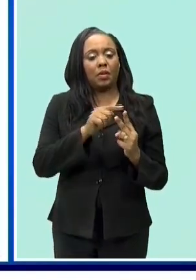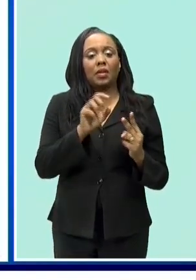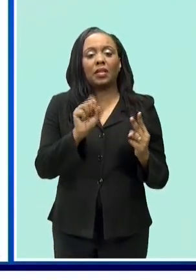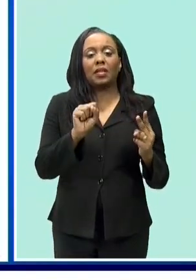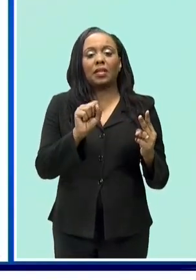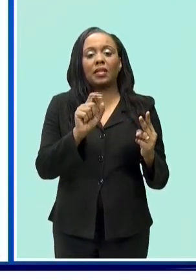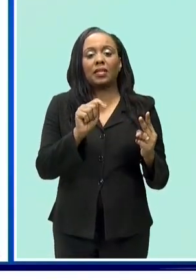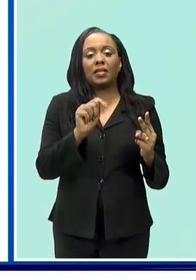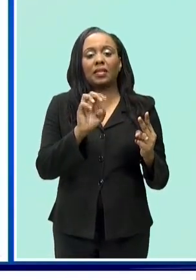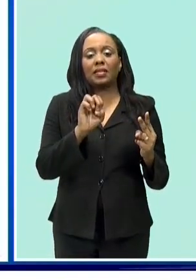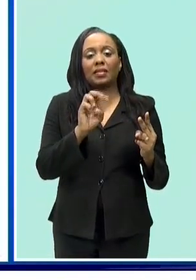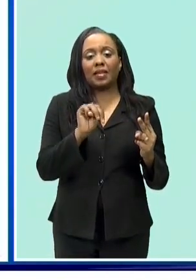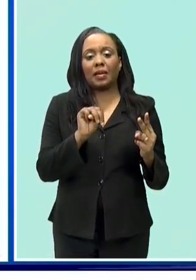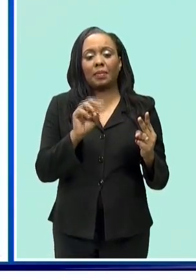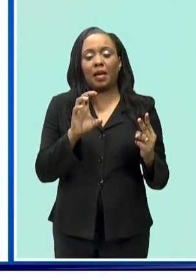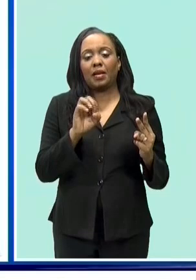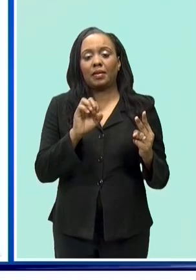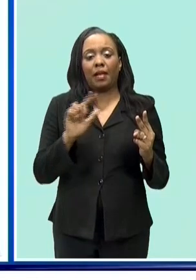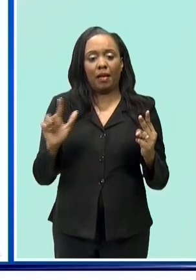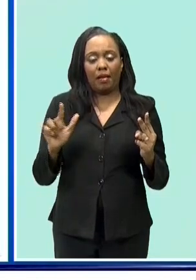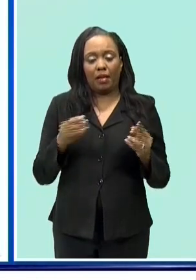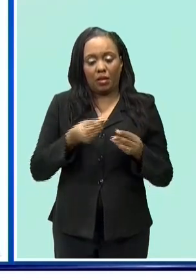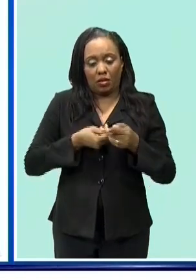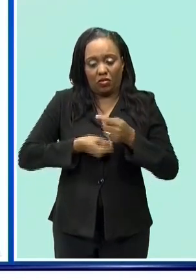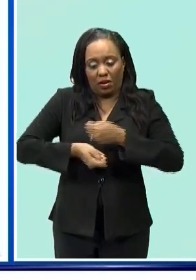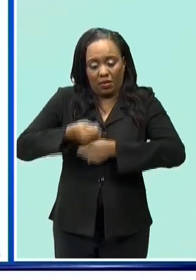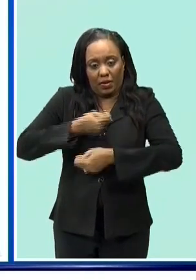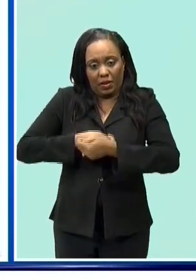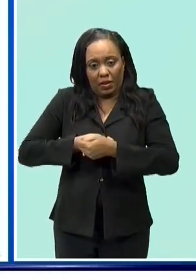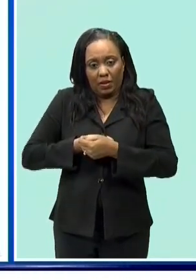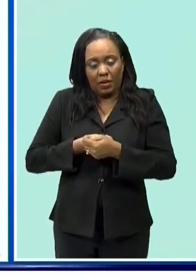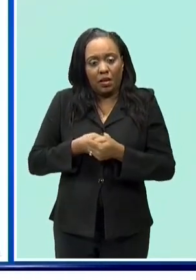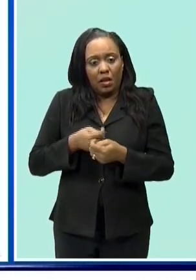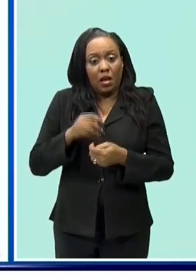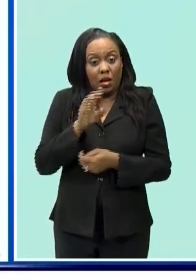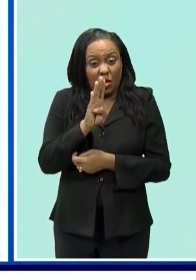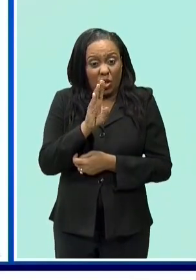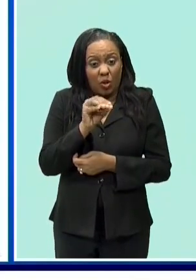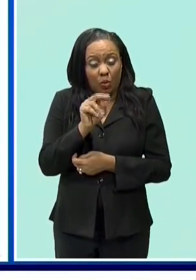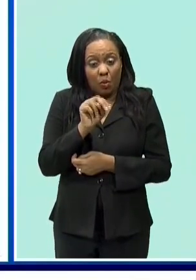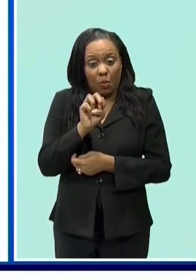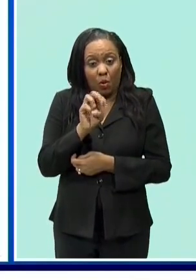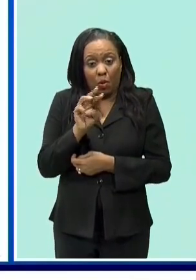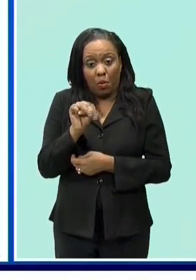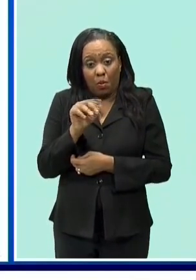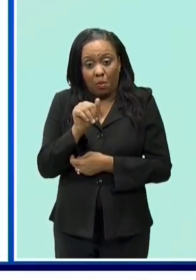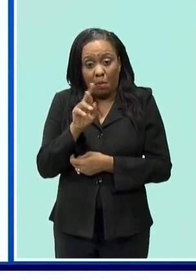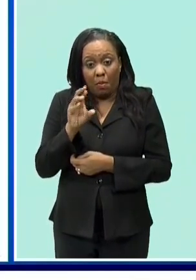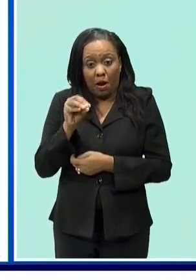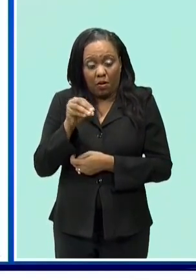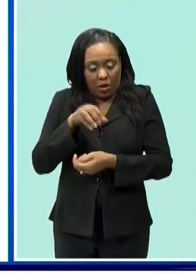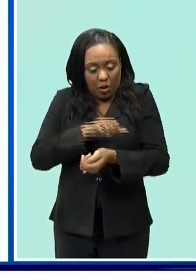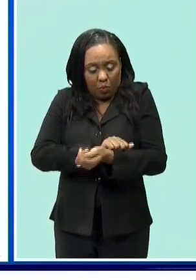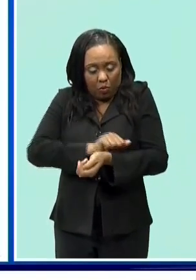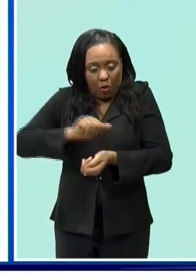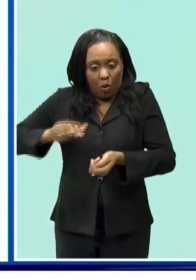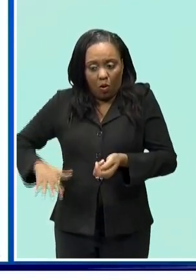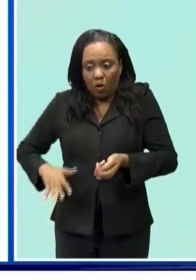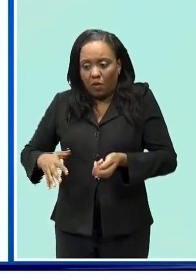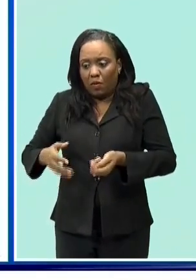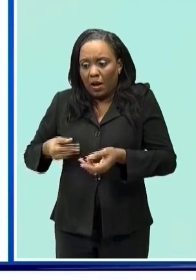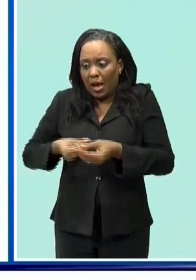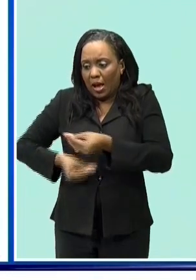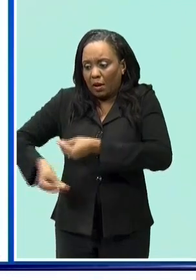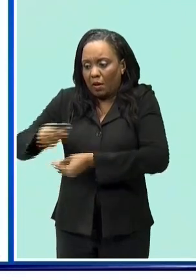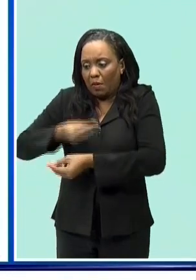cell transplant, where you can remove the bone marrow of the patient and put in normal bone marrow,